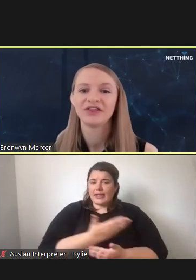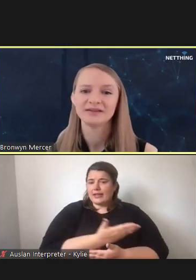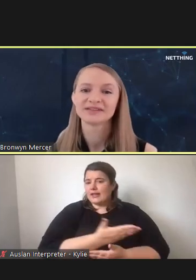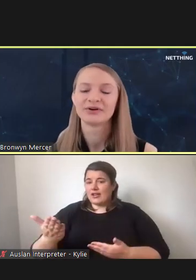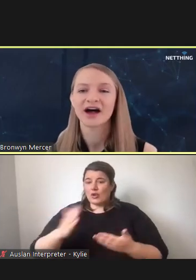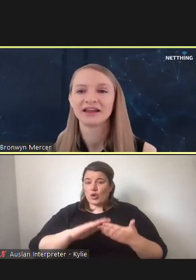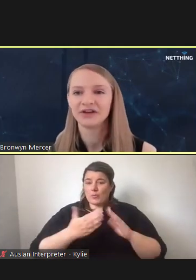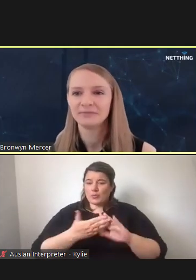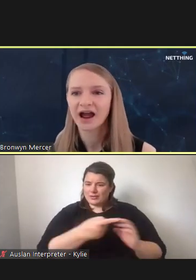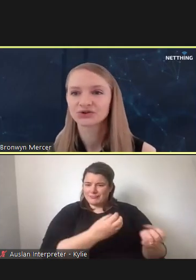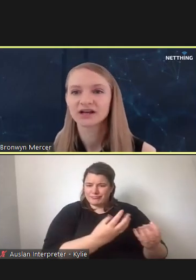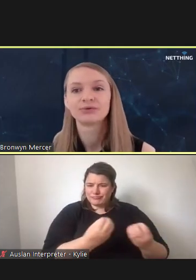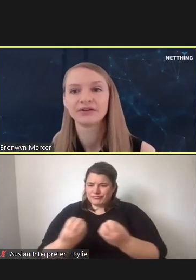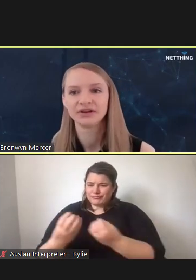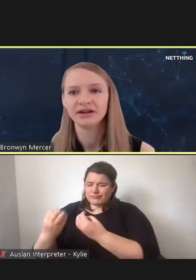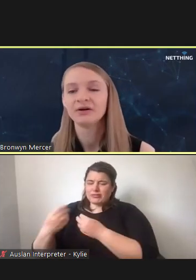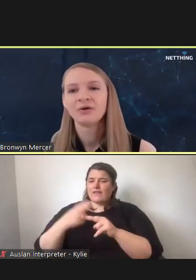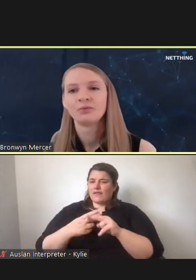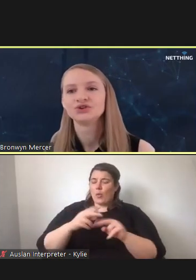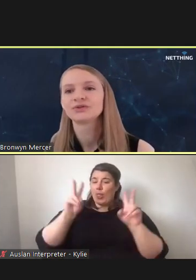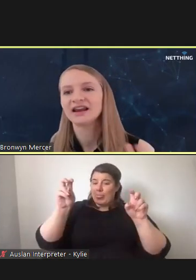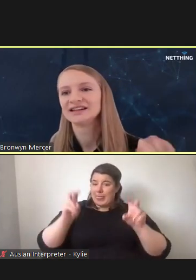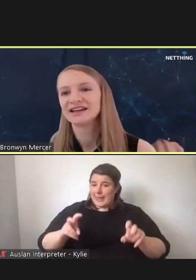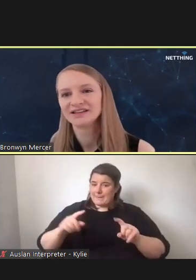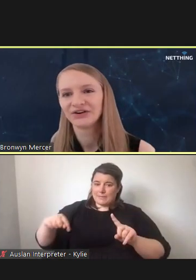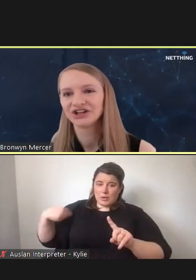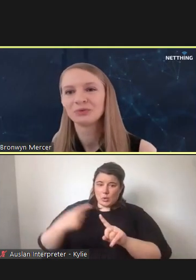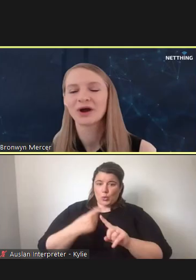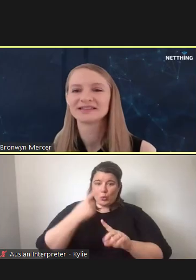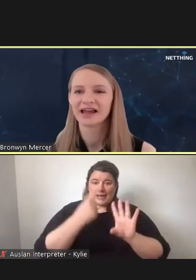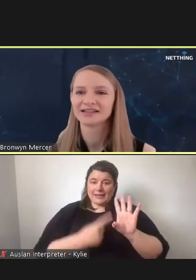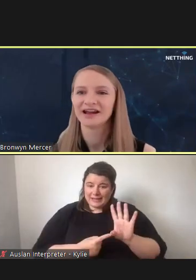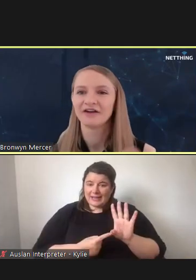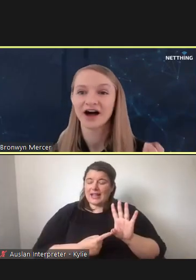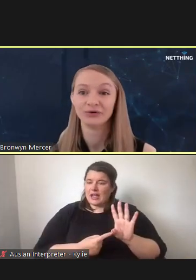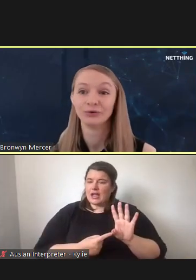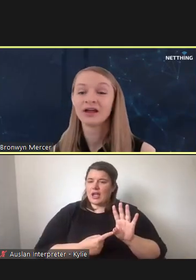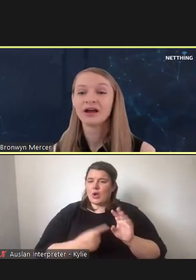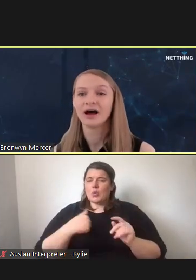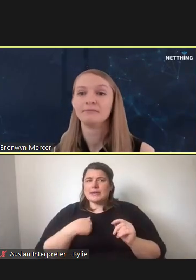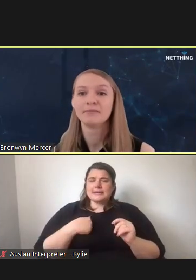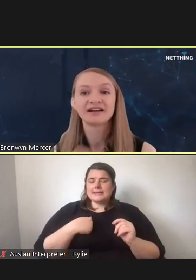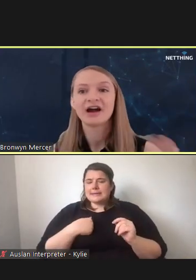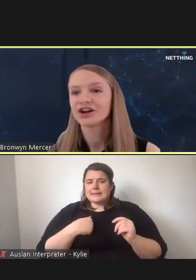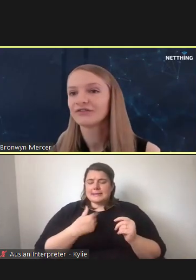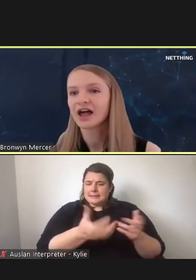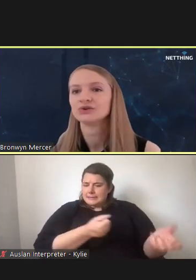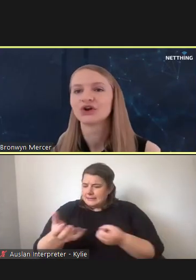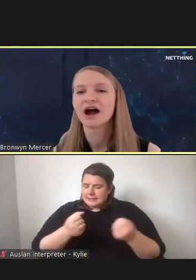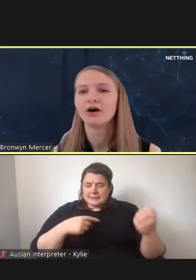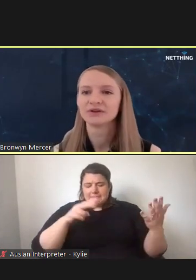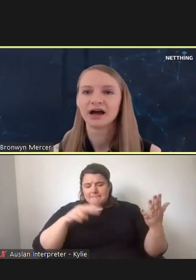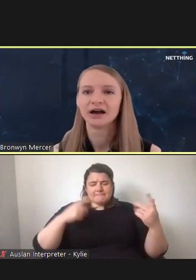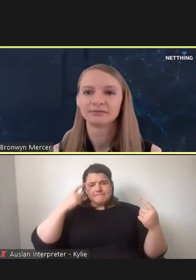on the themes and providing feedback to us throughout the year. We took that into consideration when selecting our final meta-narrative and